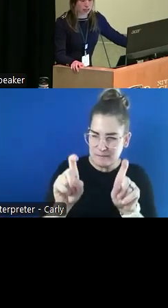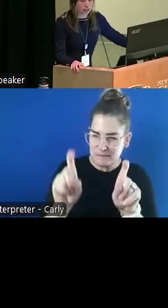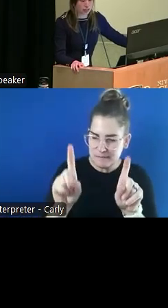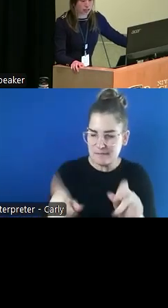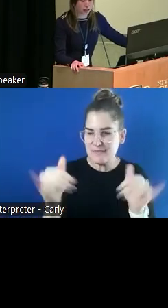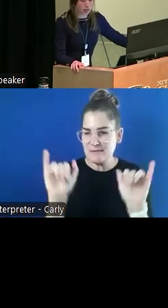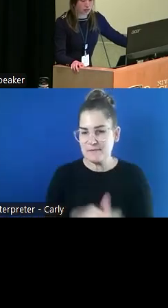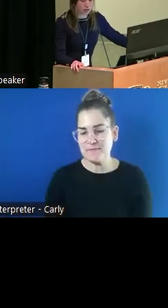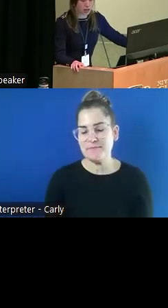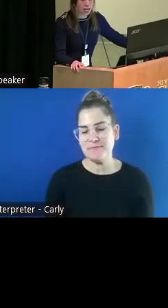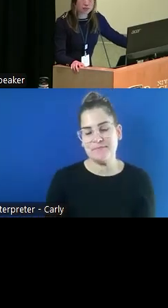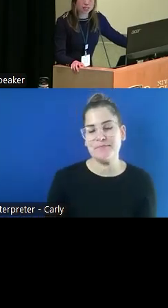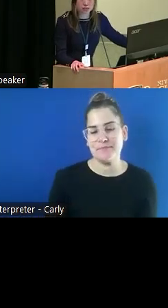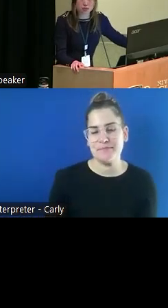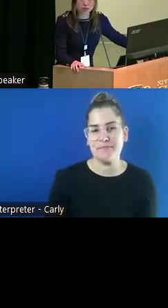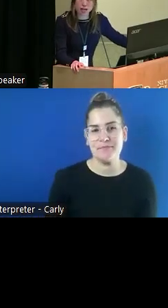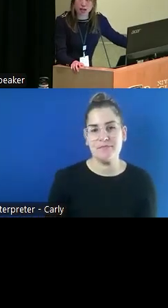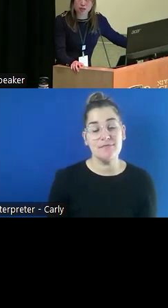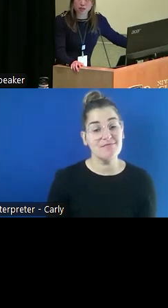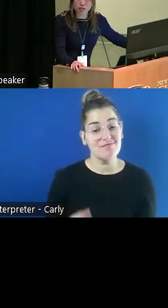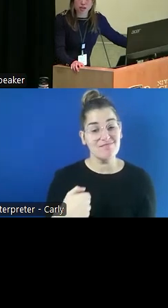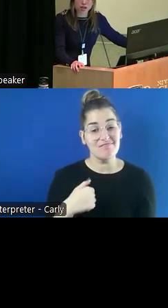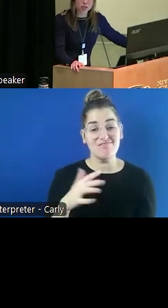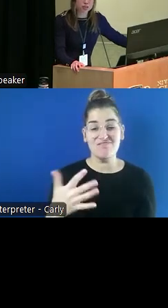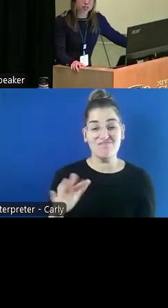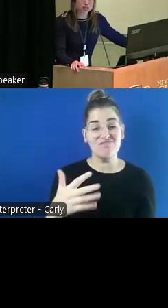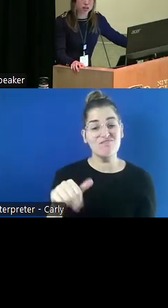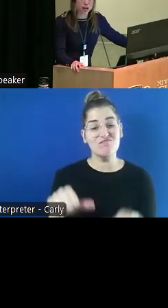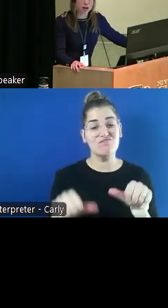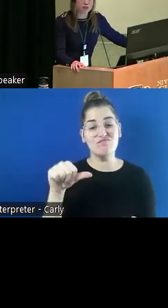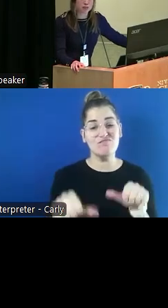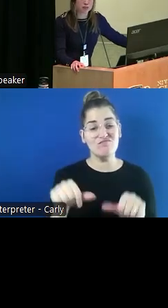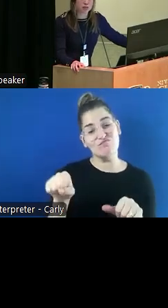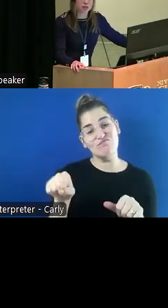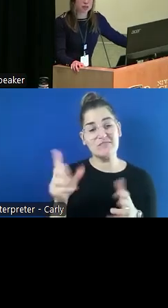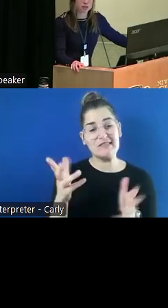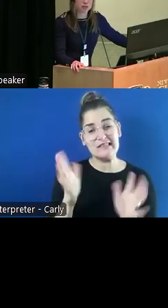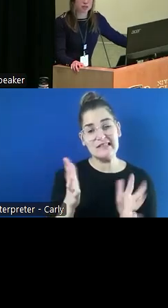And I have my doubts. I do wonder,